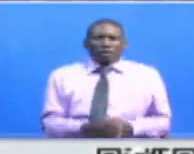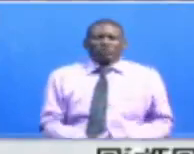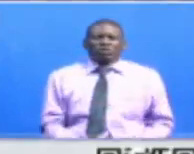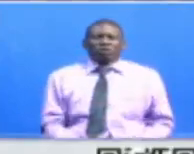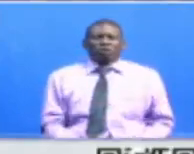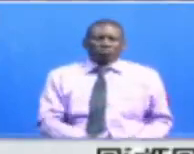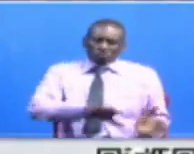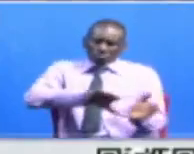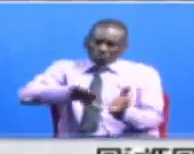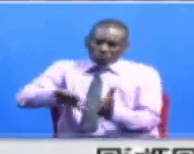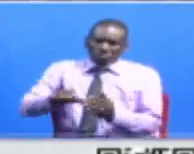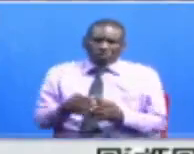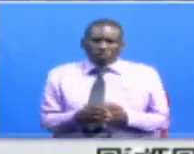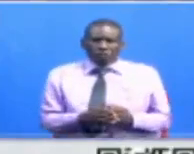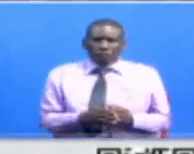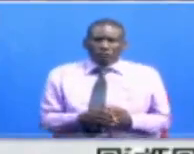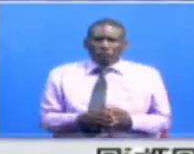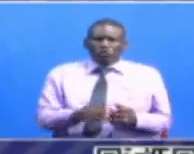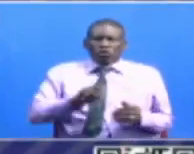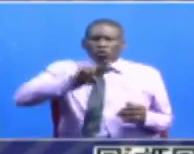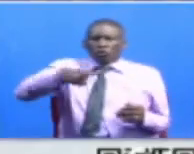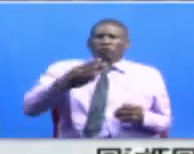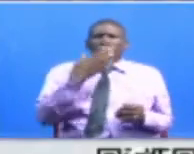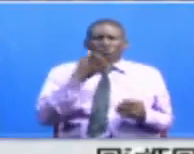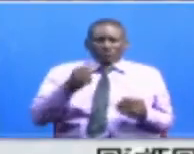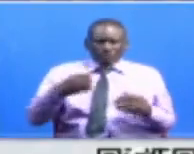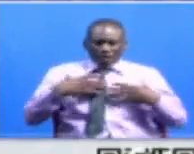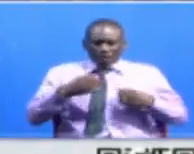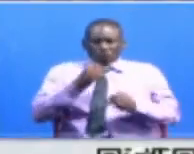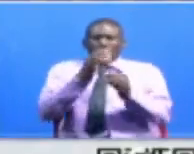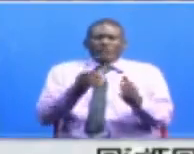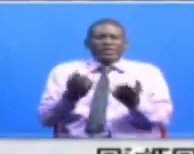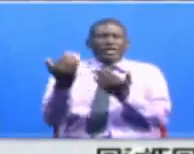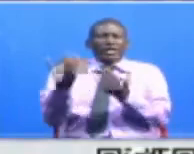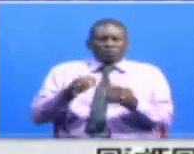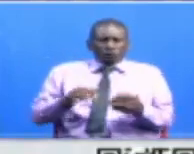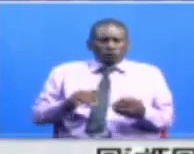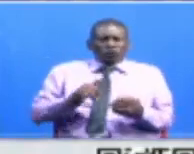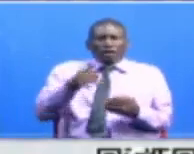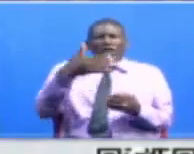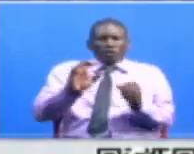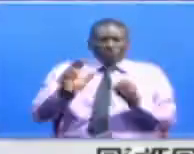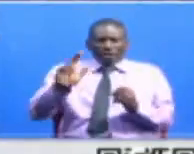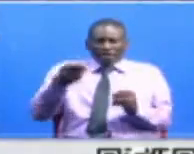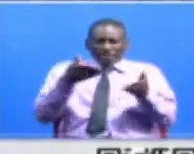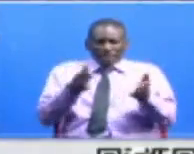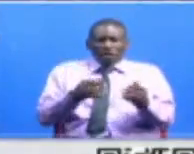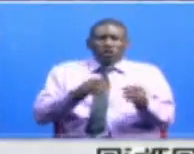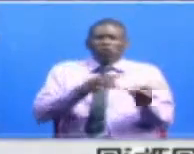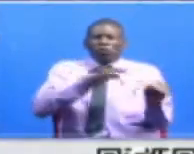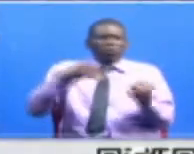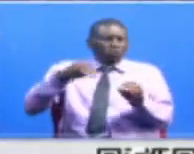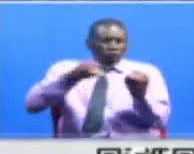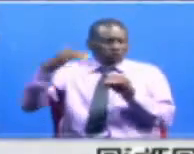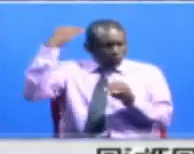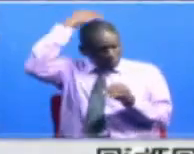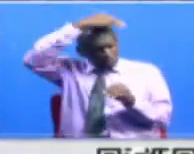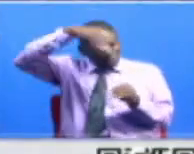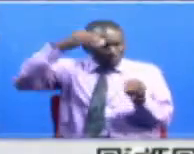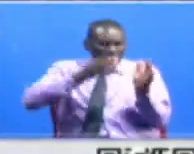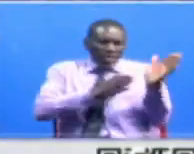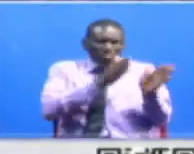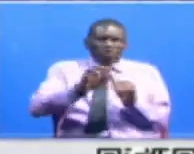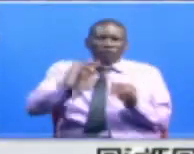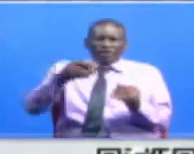Ngineko wauguzi 2500 wanatarajiwa kuondoka nchini Kenya mwakani kuelekea nchi ya Saudia katika mpango wa Kenya